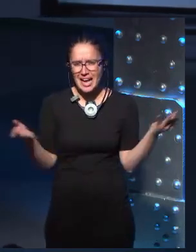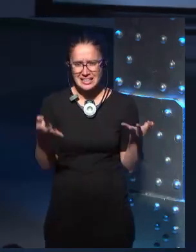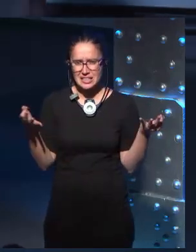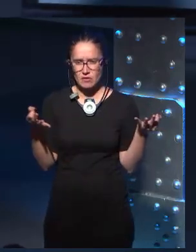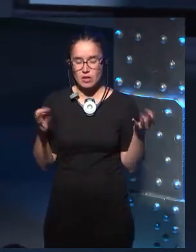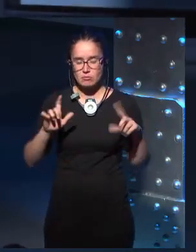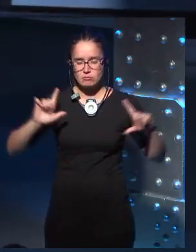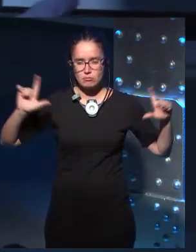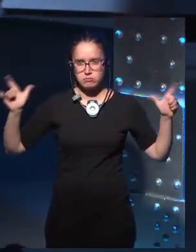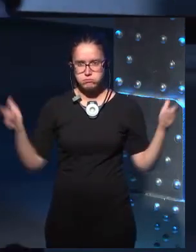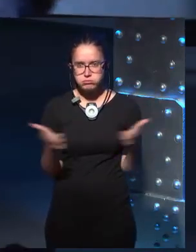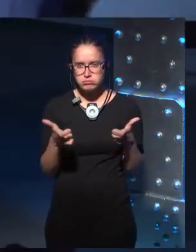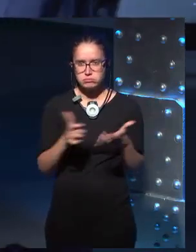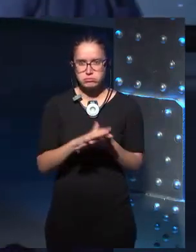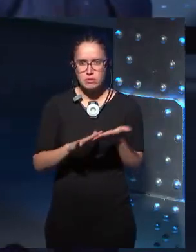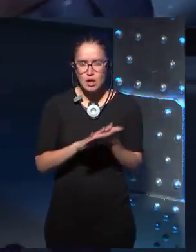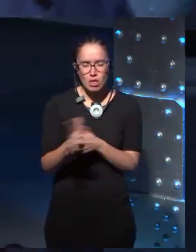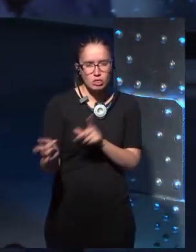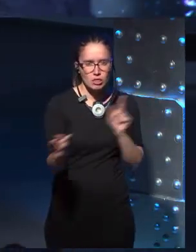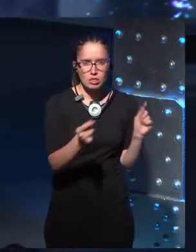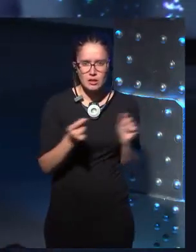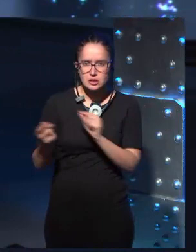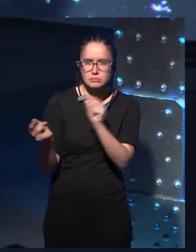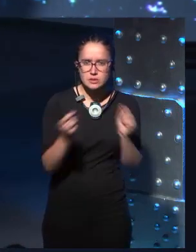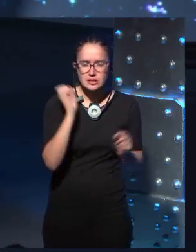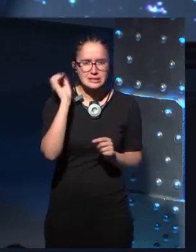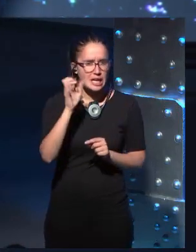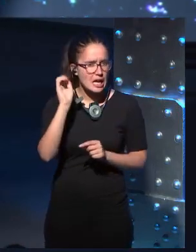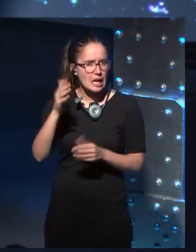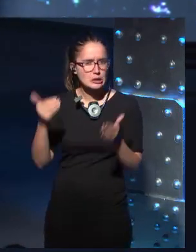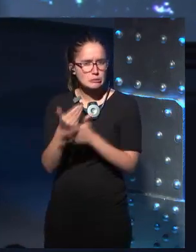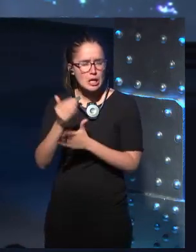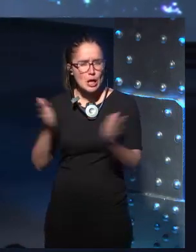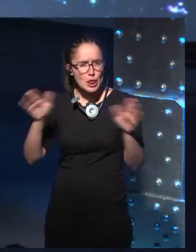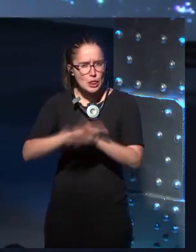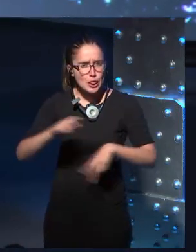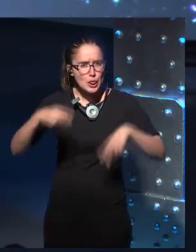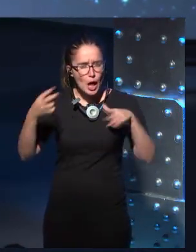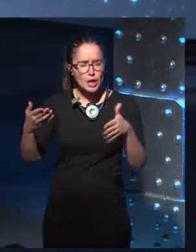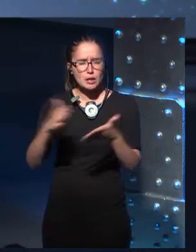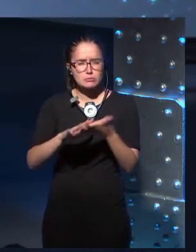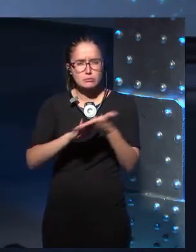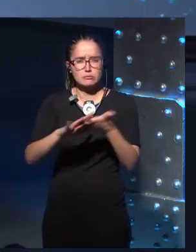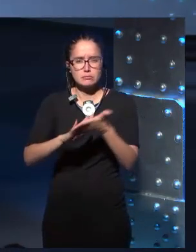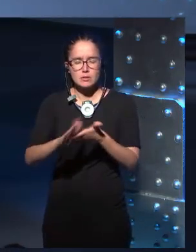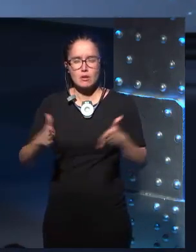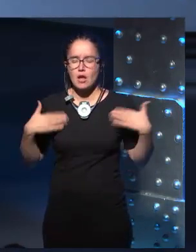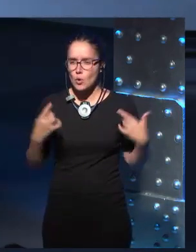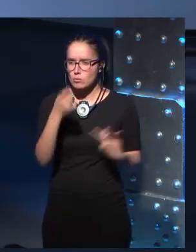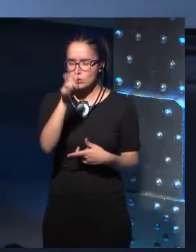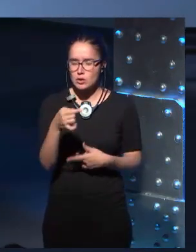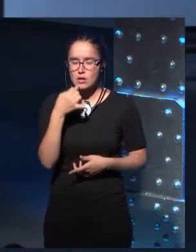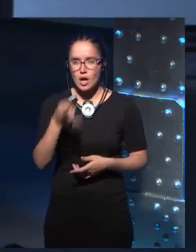together, they got colloquiums, conferences, talks, dinners, and suddenly one guy came up and said, I have an